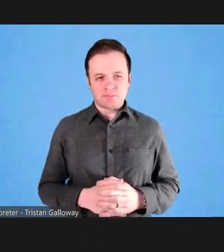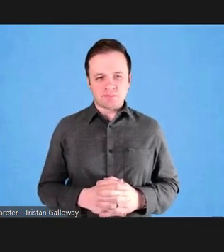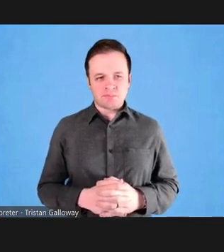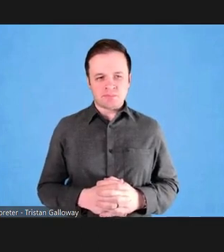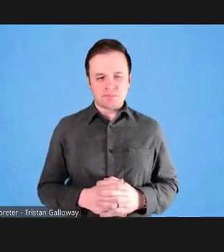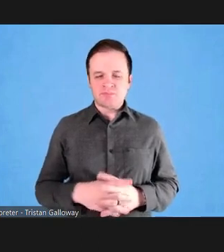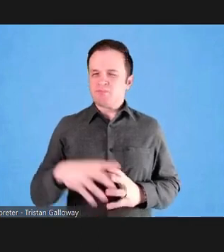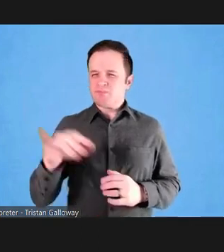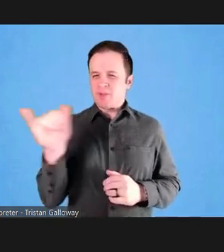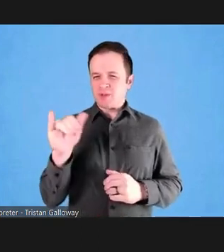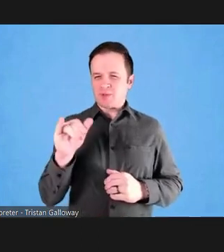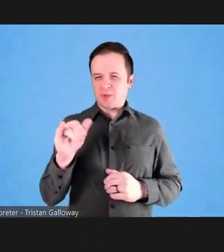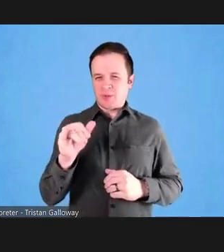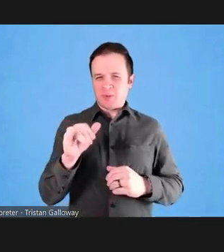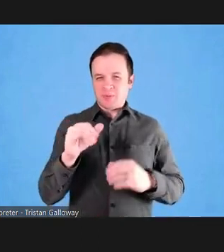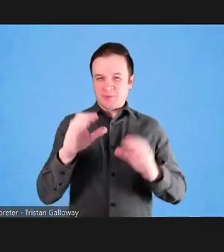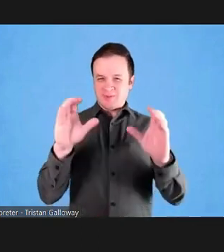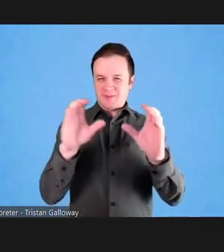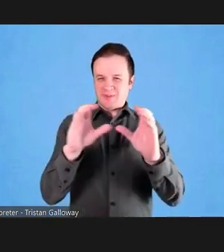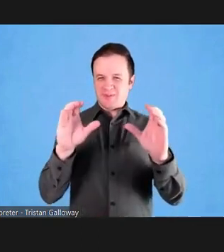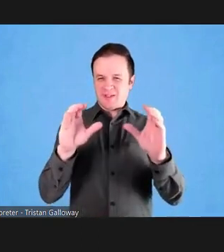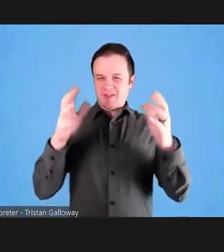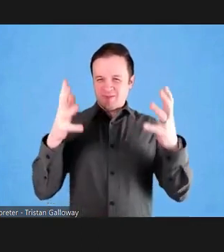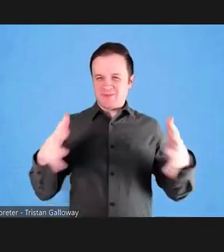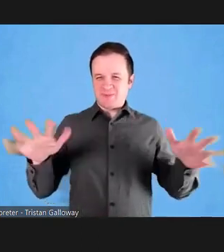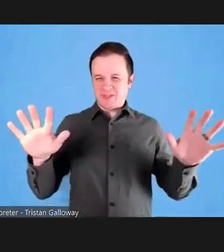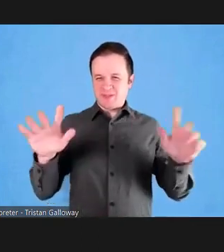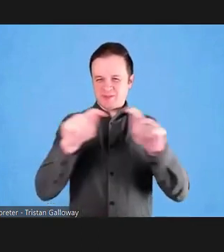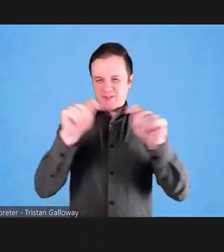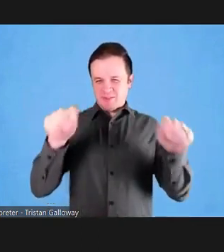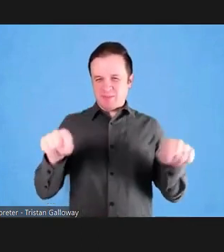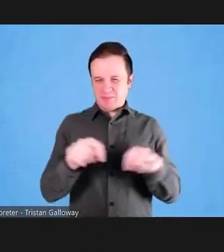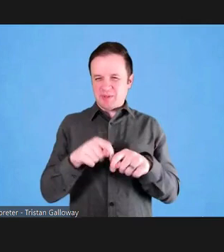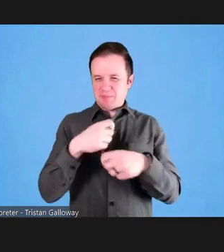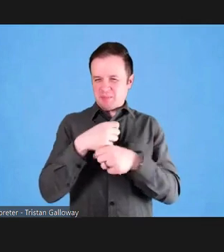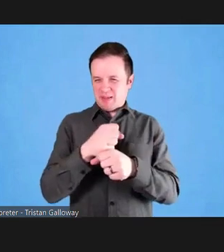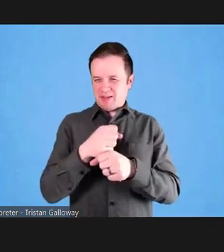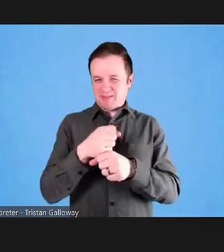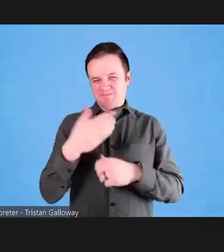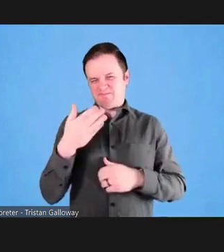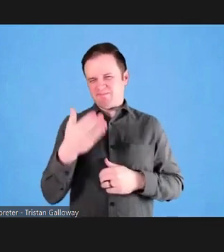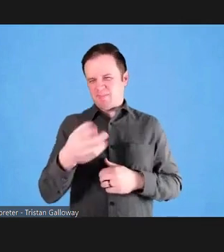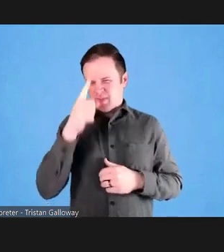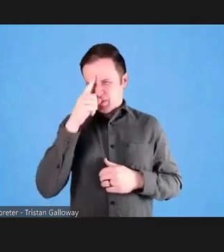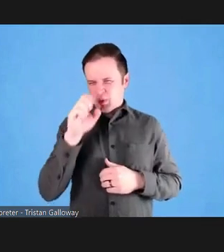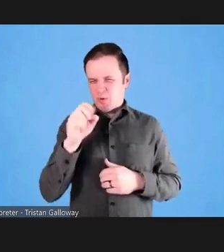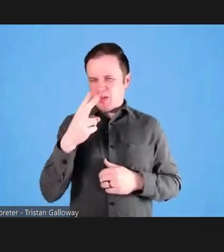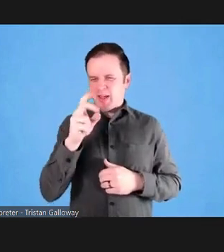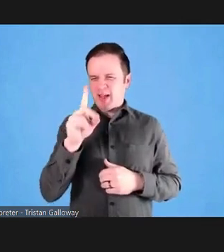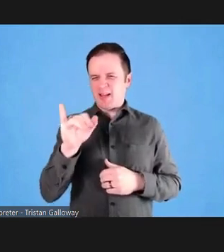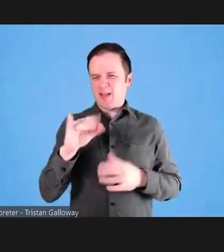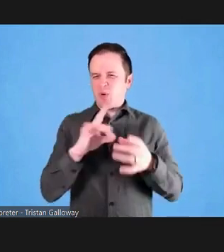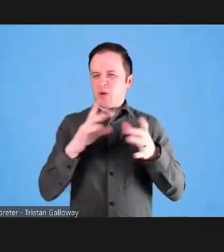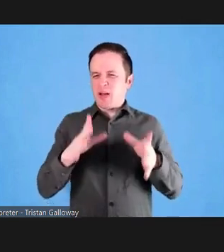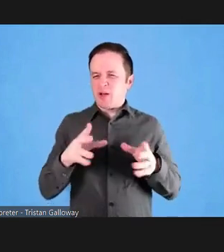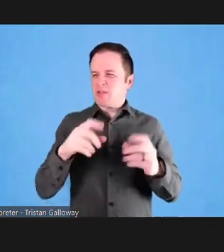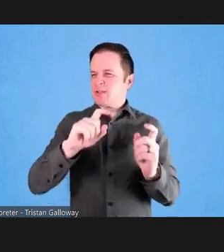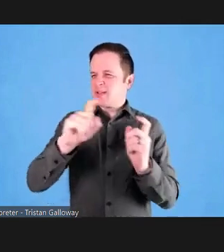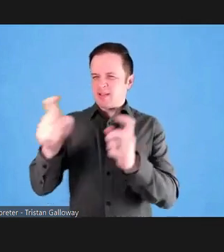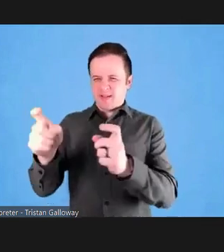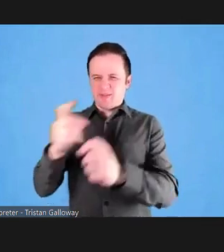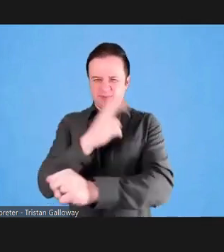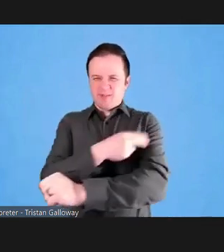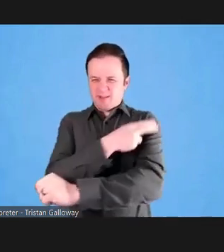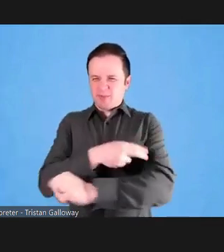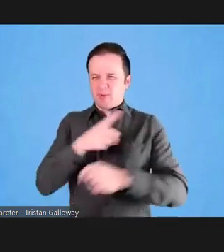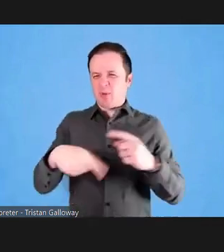We also created a certificate of completion template, which is available for EHDI coordinators to provide to the birth facility once